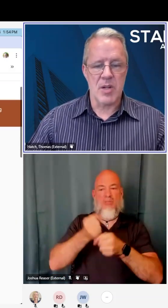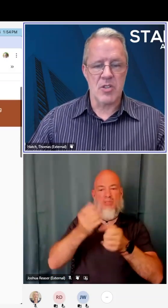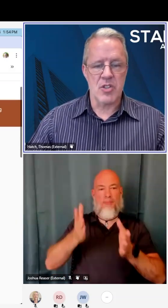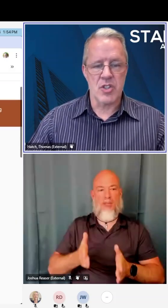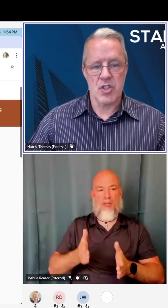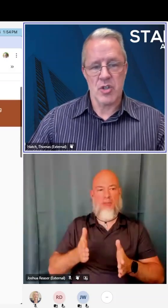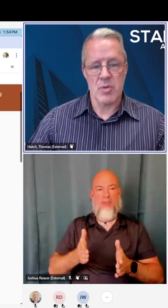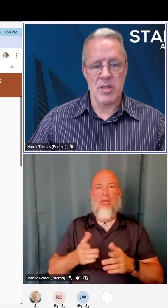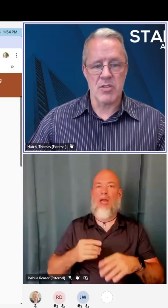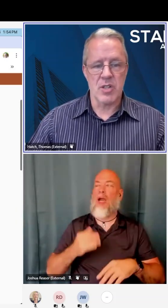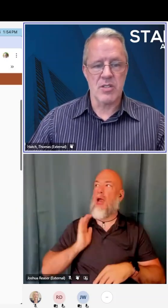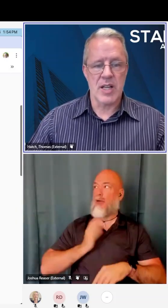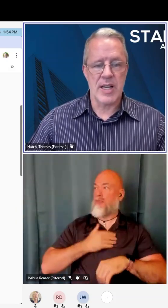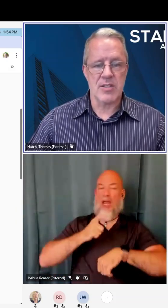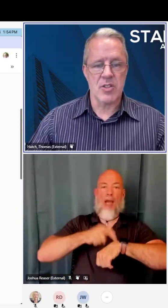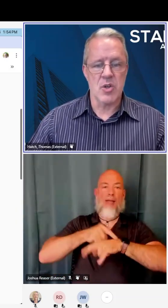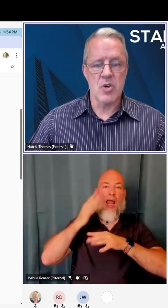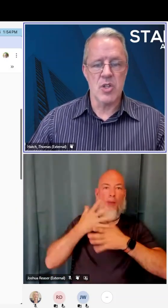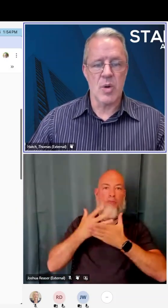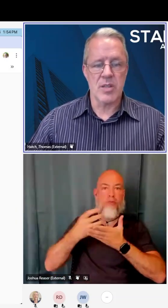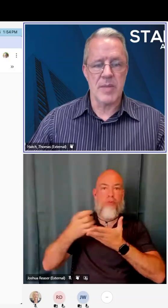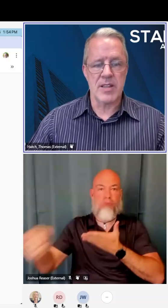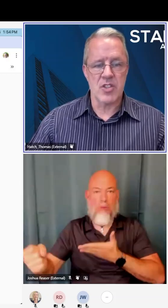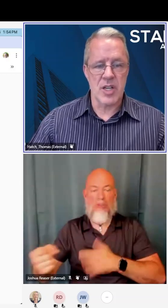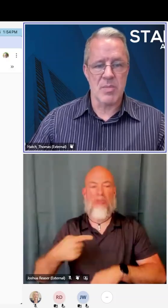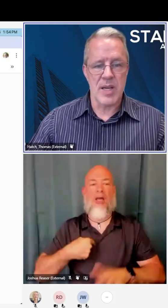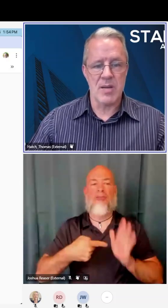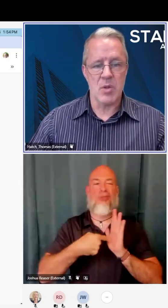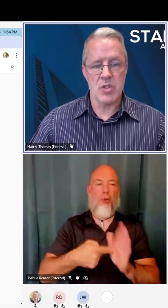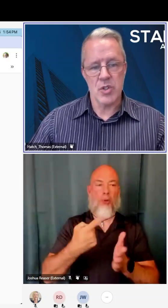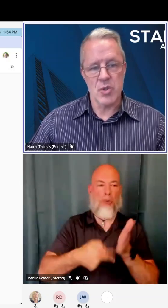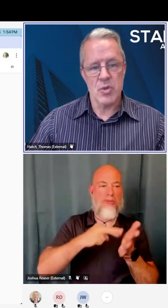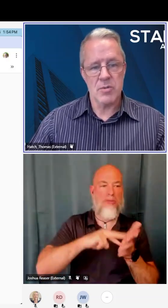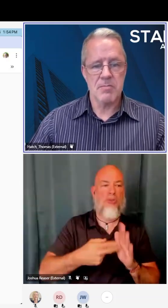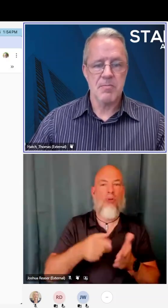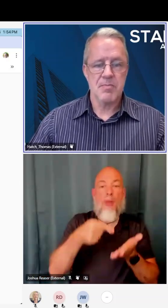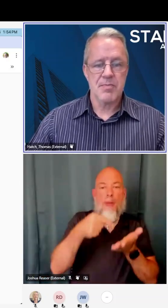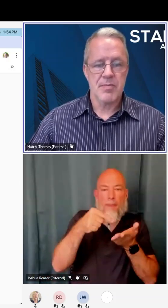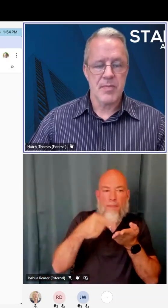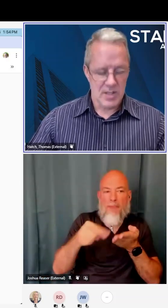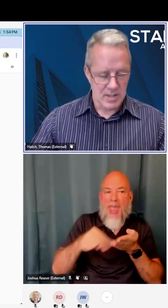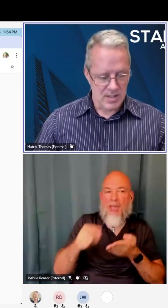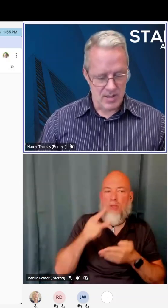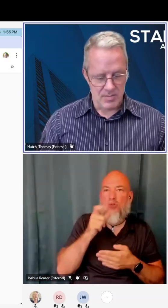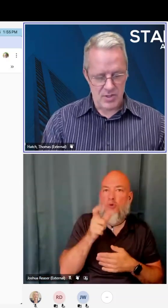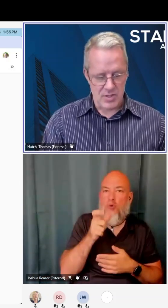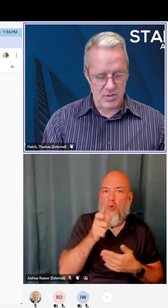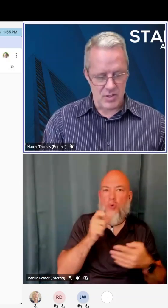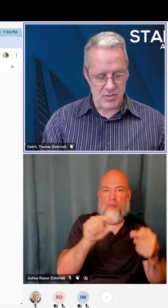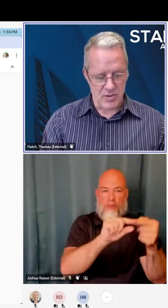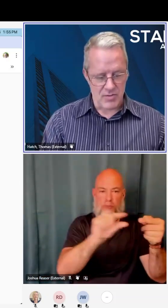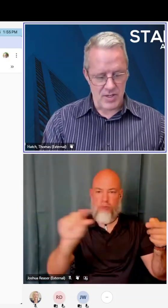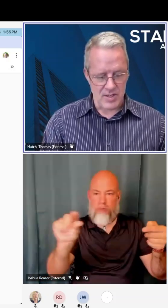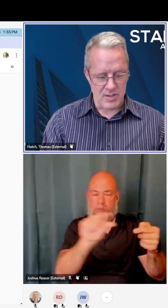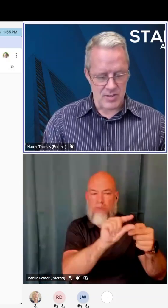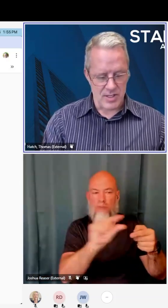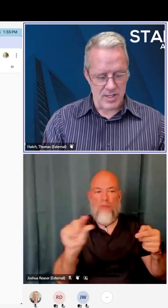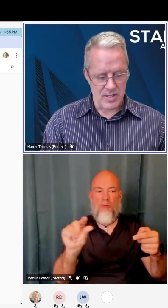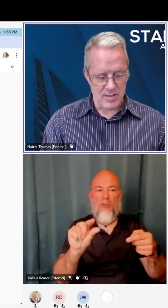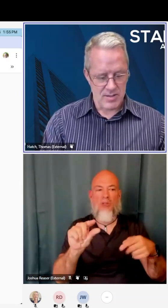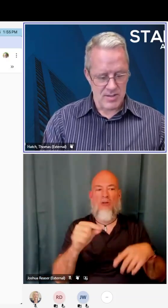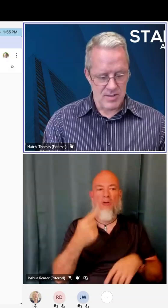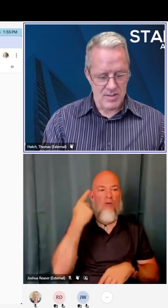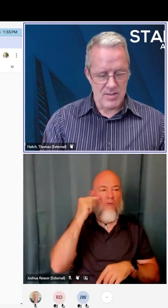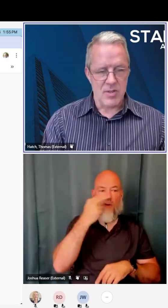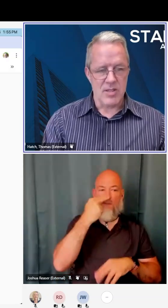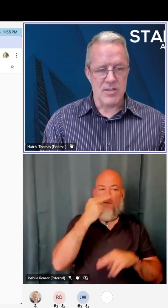on time, but I'll just show you what this looks like. So who do you want to make the check payable to? So just for fun, I'll